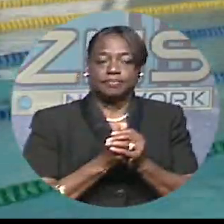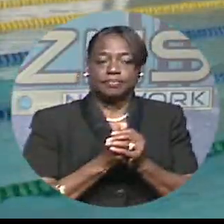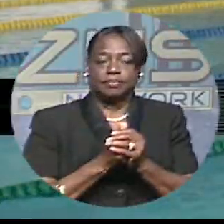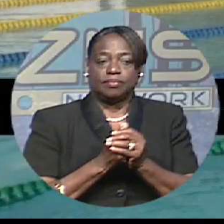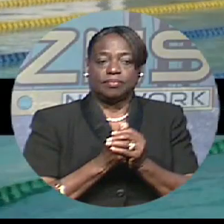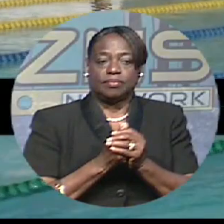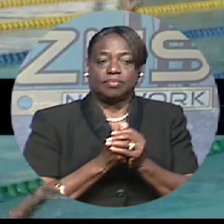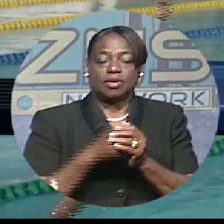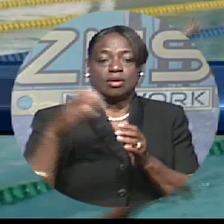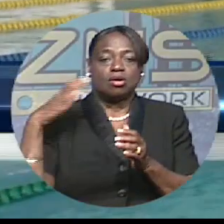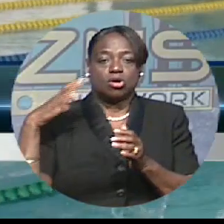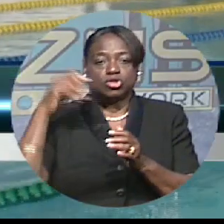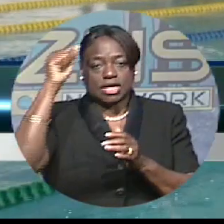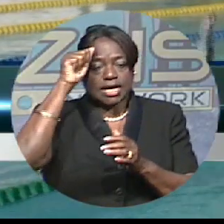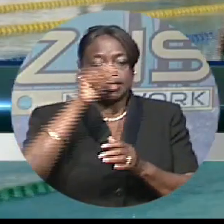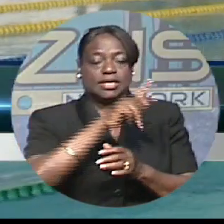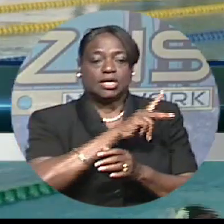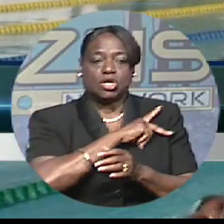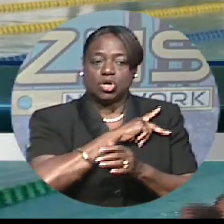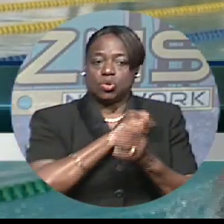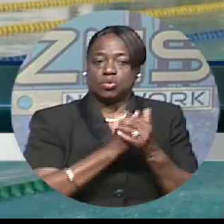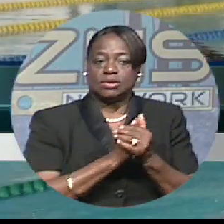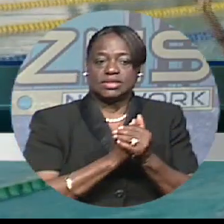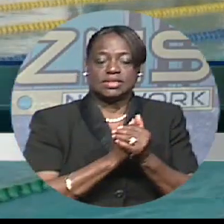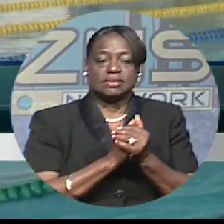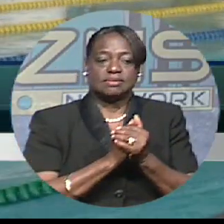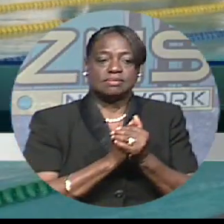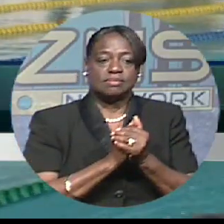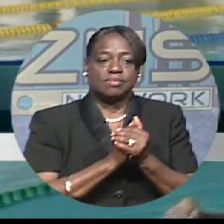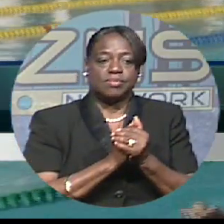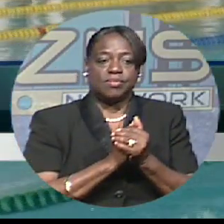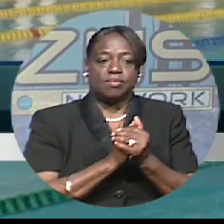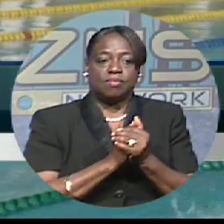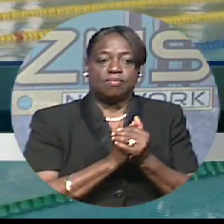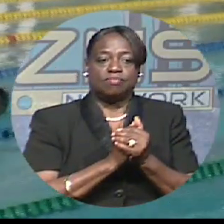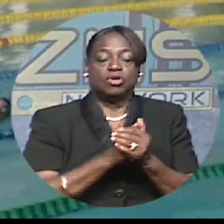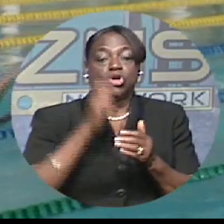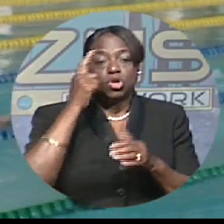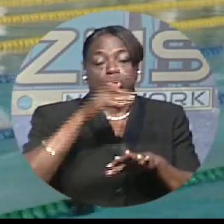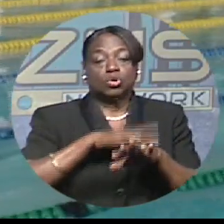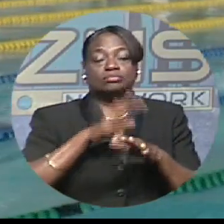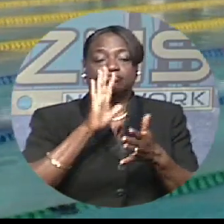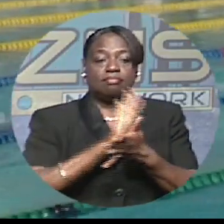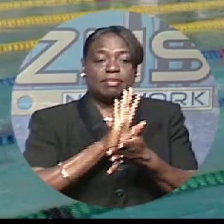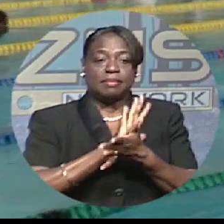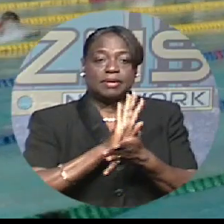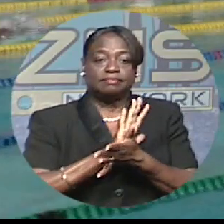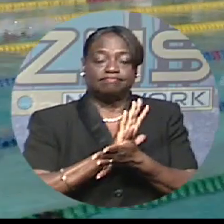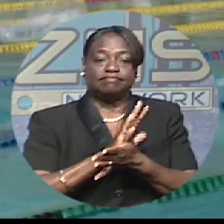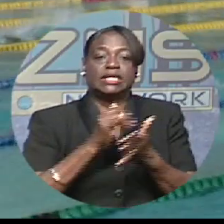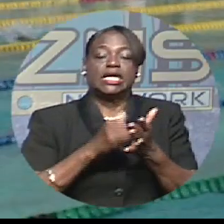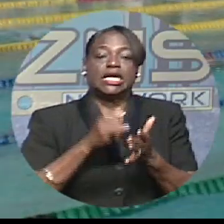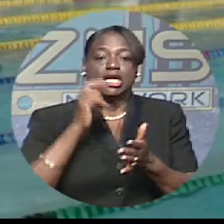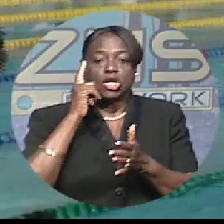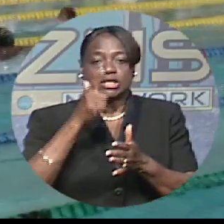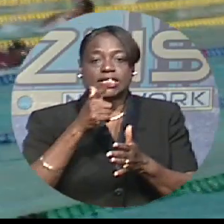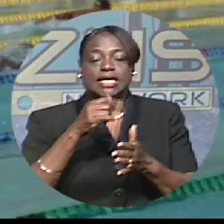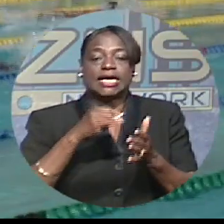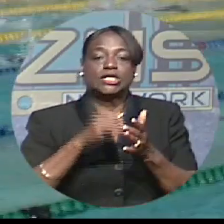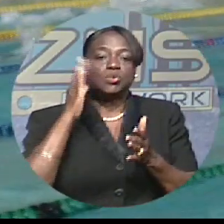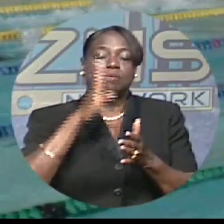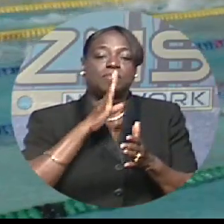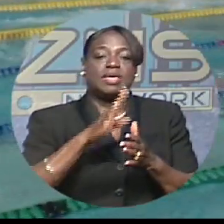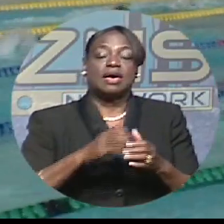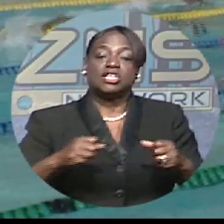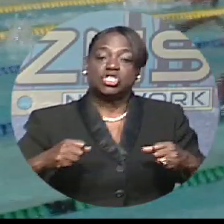On it, and we did the points a little bit based on the psych sheets. And just looking on paper, it looks like, you know, be more of a challenge or more of